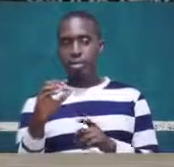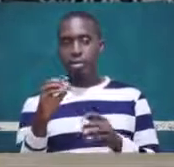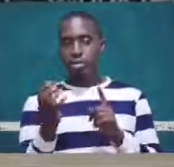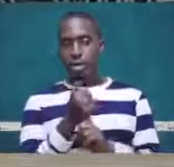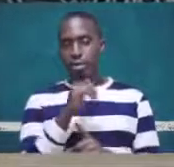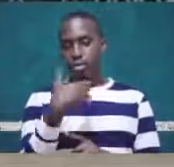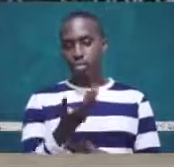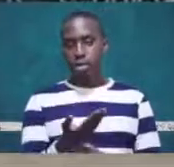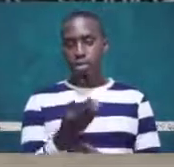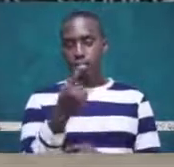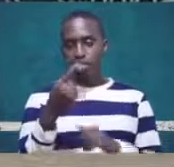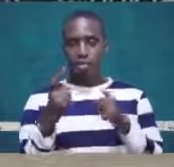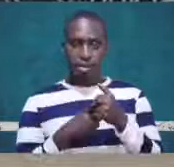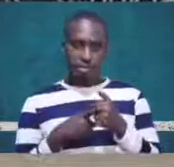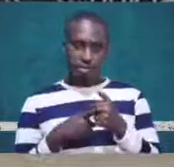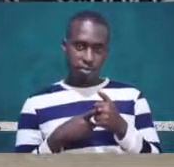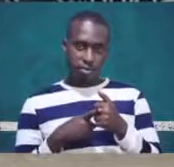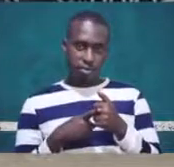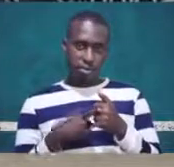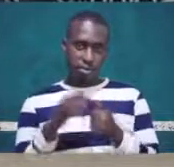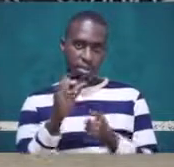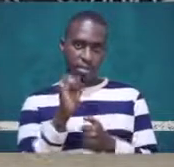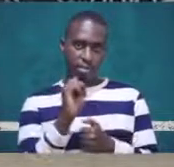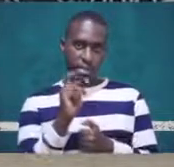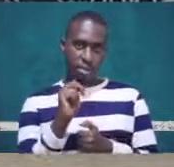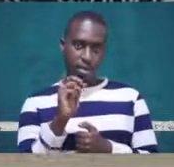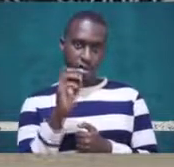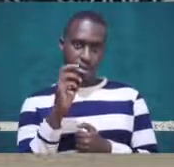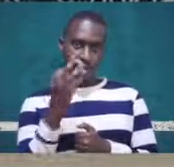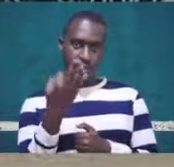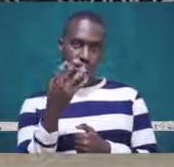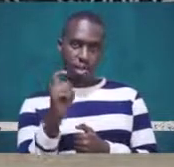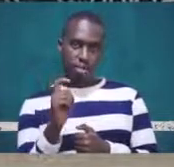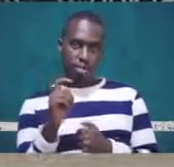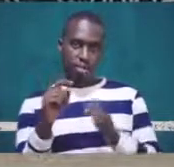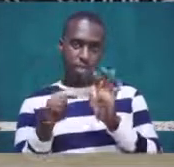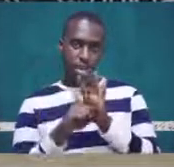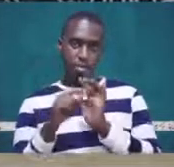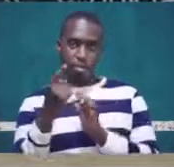over 6 sine of 3x minus 1 over 14